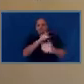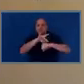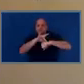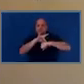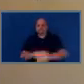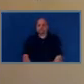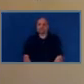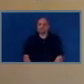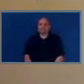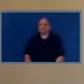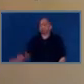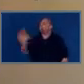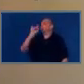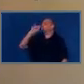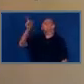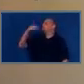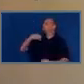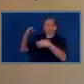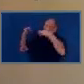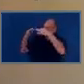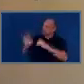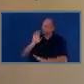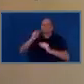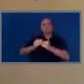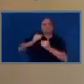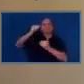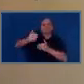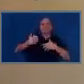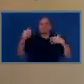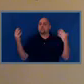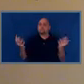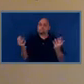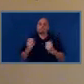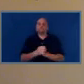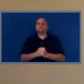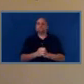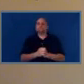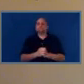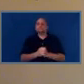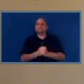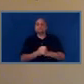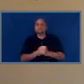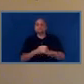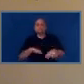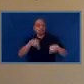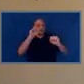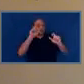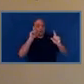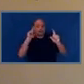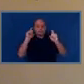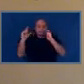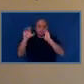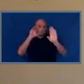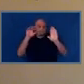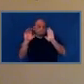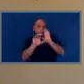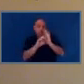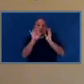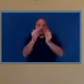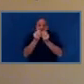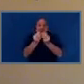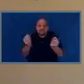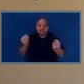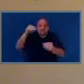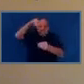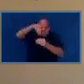Absolutely. So the next step is to take images of the material inside the sample